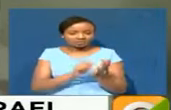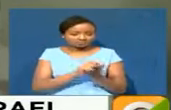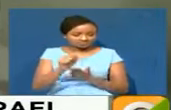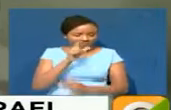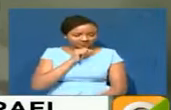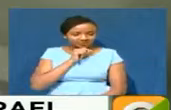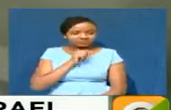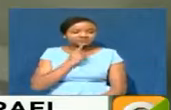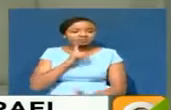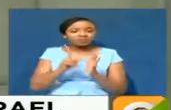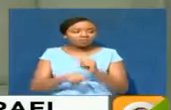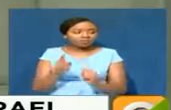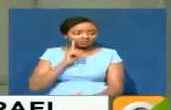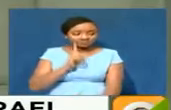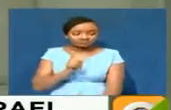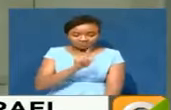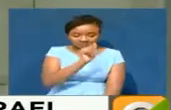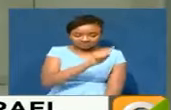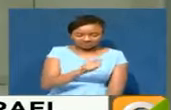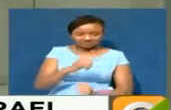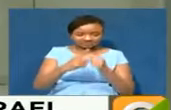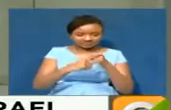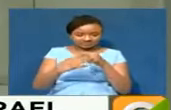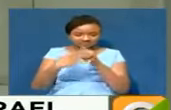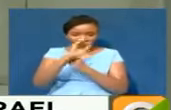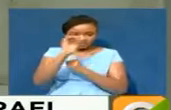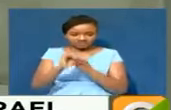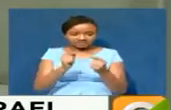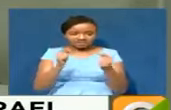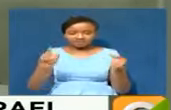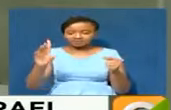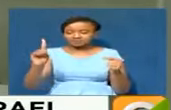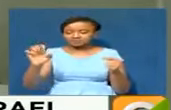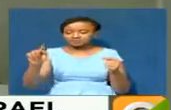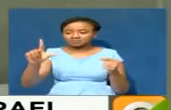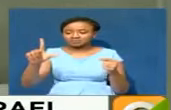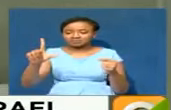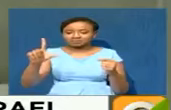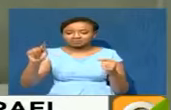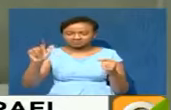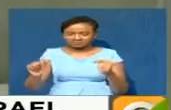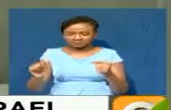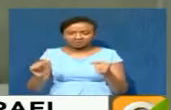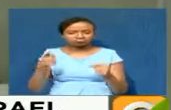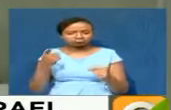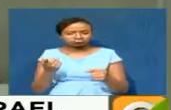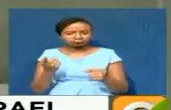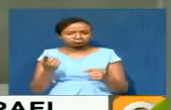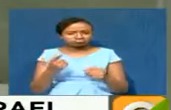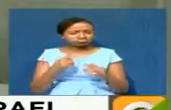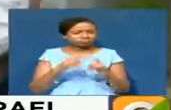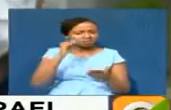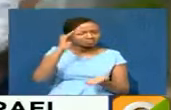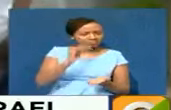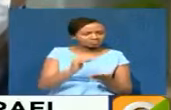peer-reviewed. AstraZeneca was 69% effective against the Delta variant at 14 days, dropping to 61% after